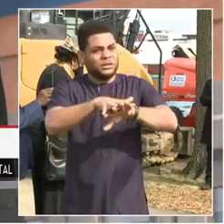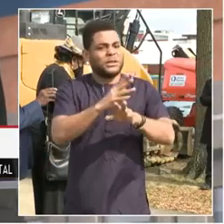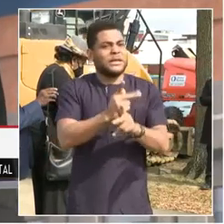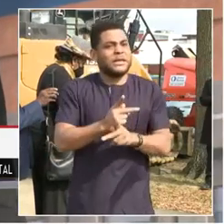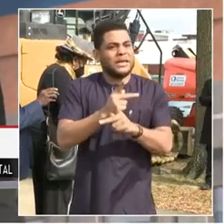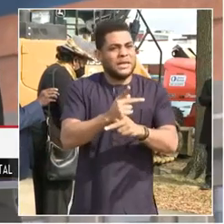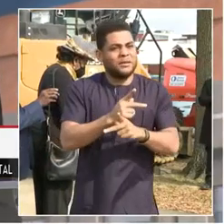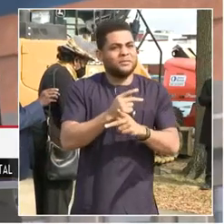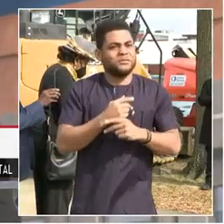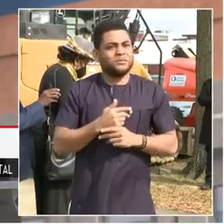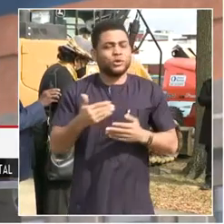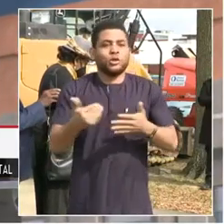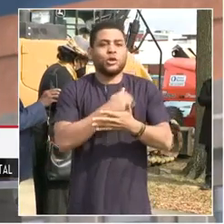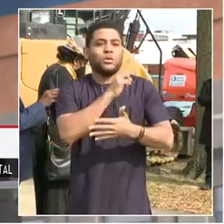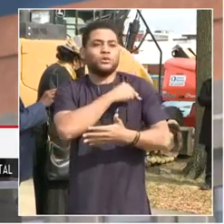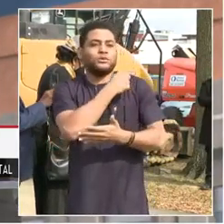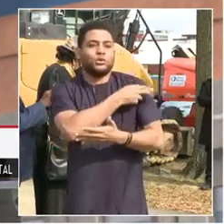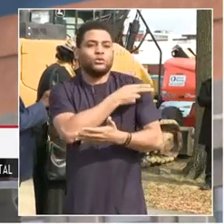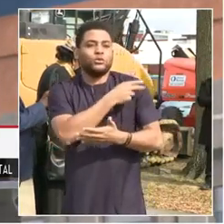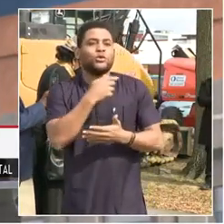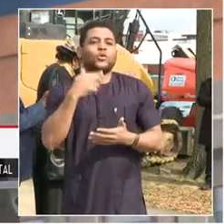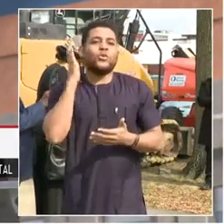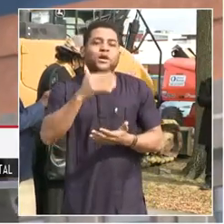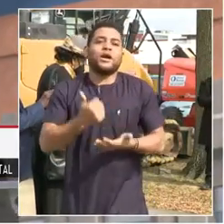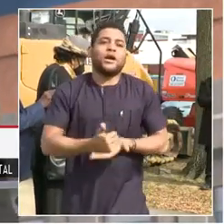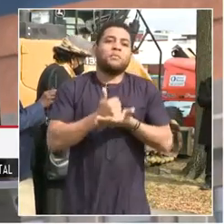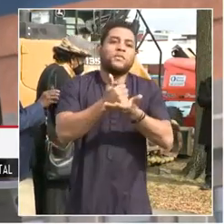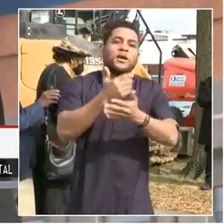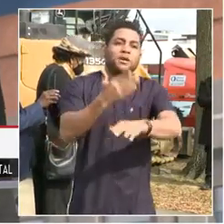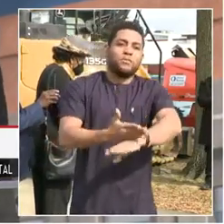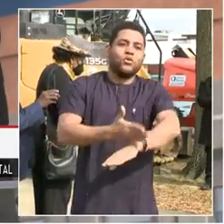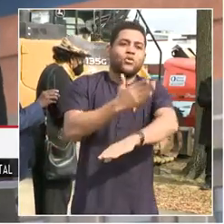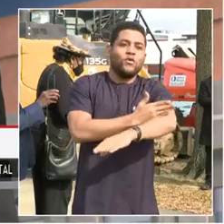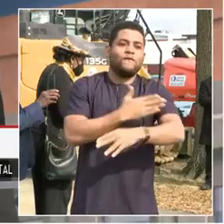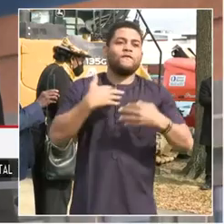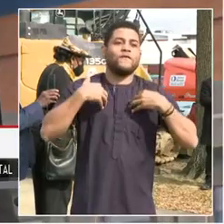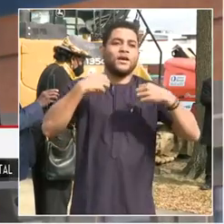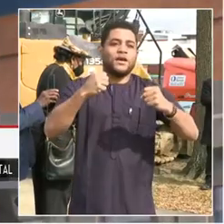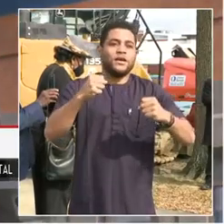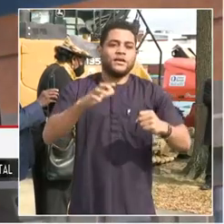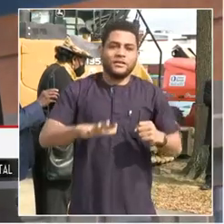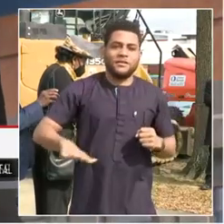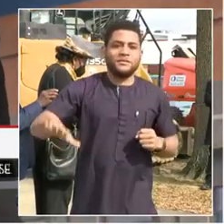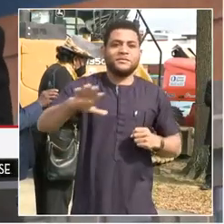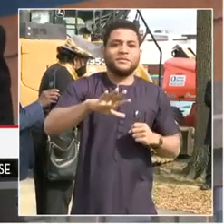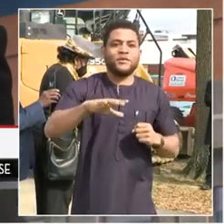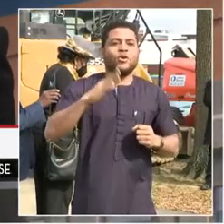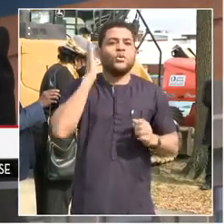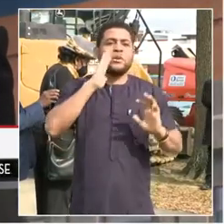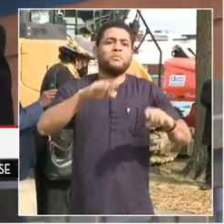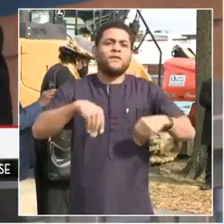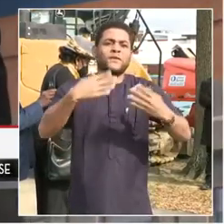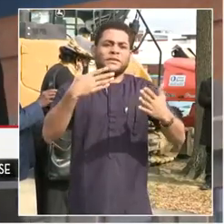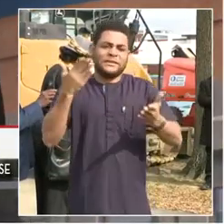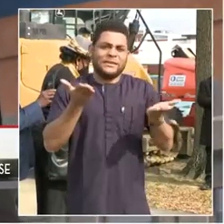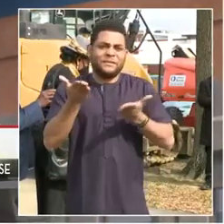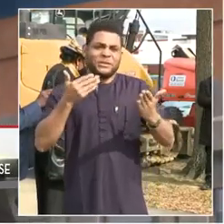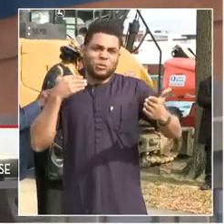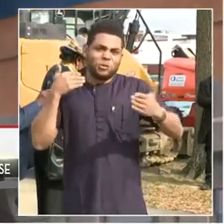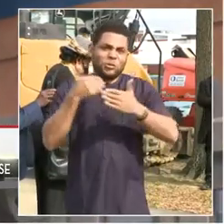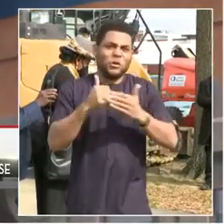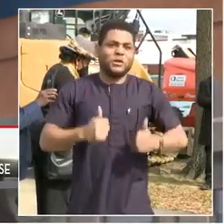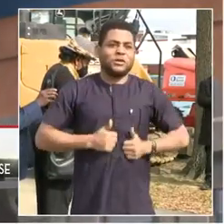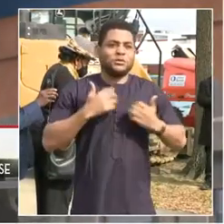this new hospital will help to improve health care in our city by bringing services closer to residents east of the